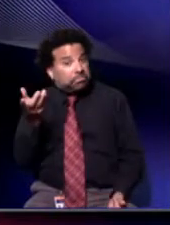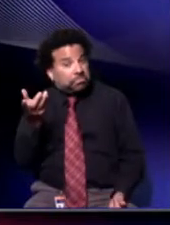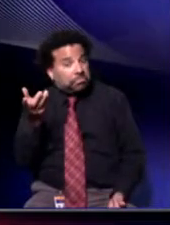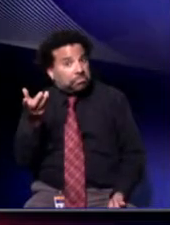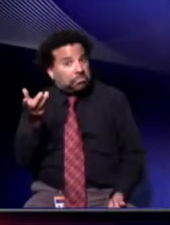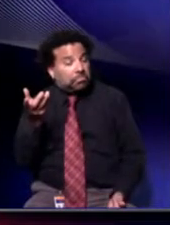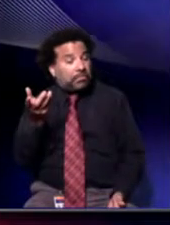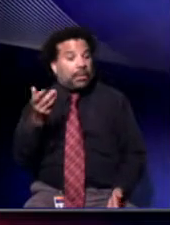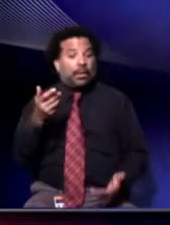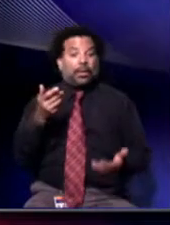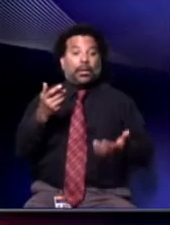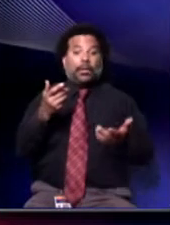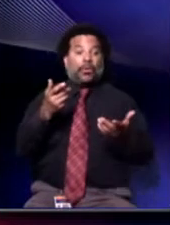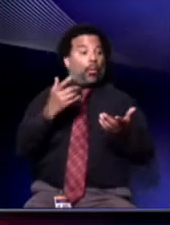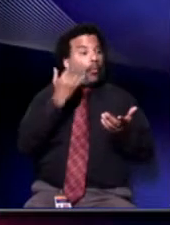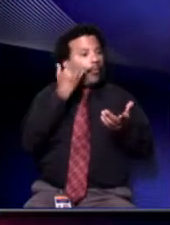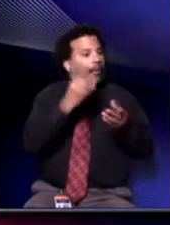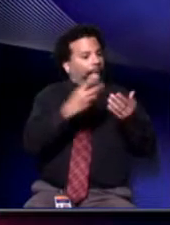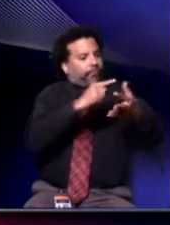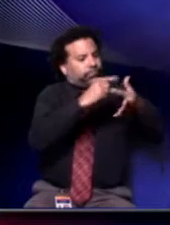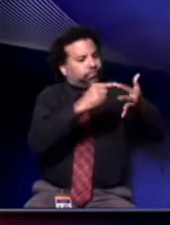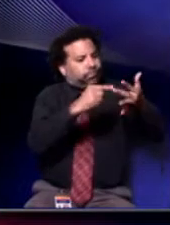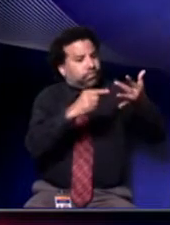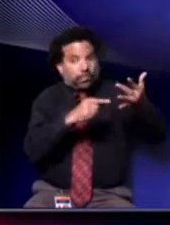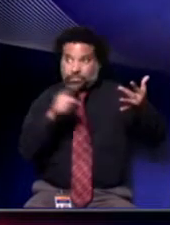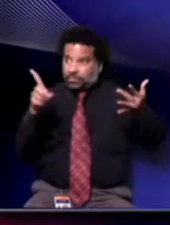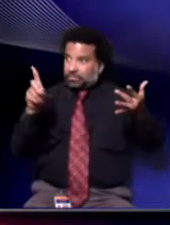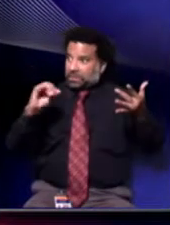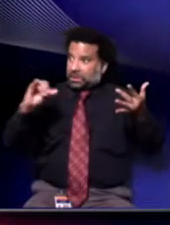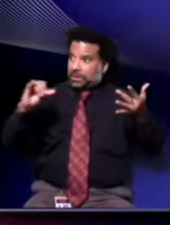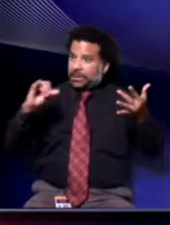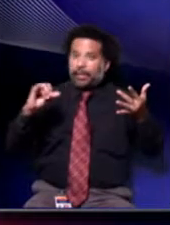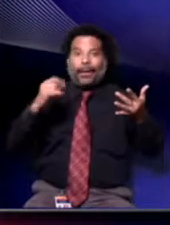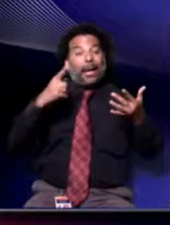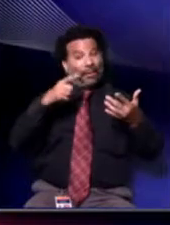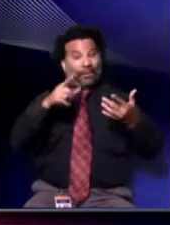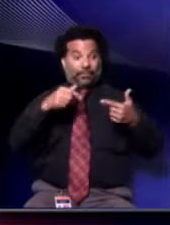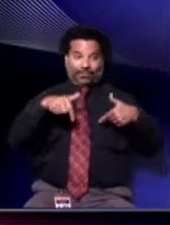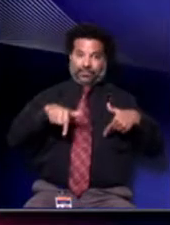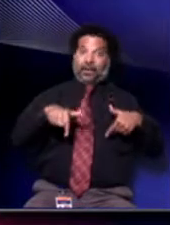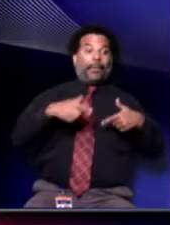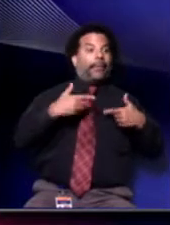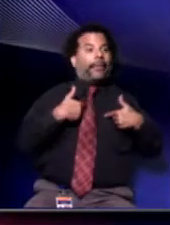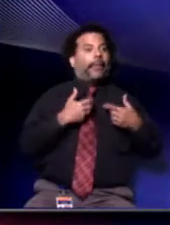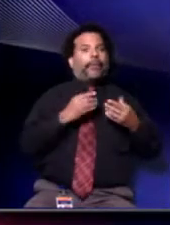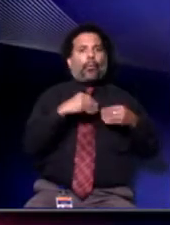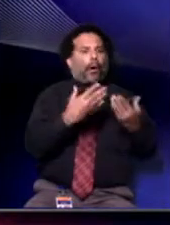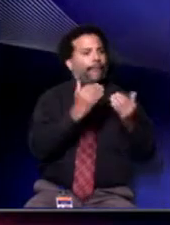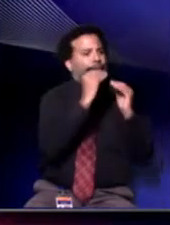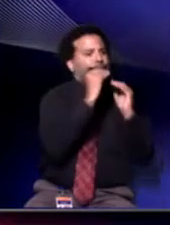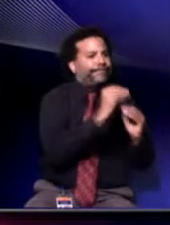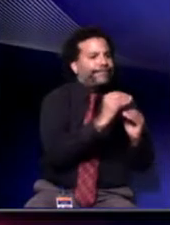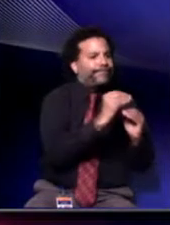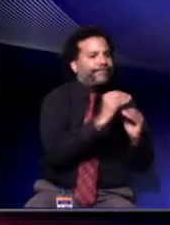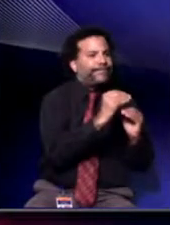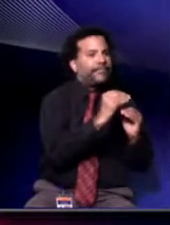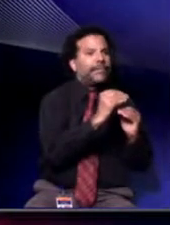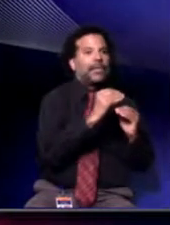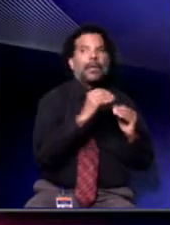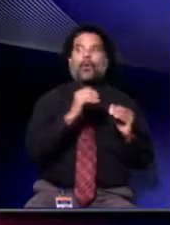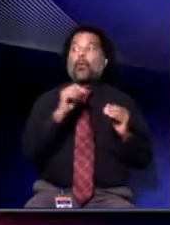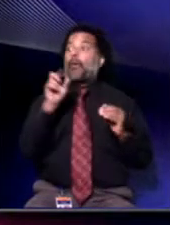do we have comparable services? If we're comparing ourselves to a Cadillac state, not even assuming